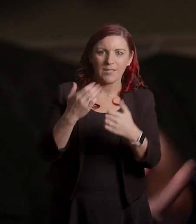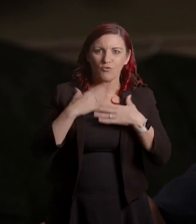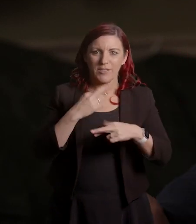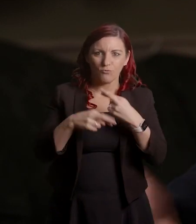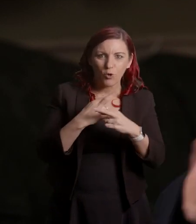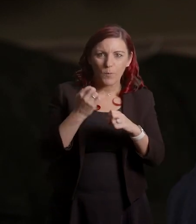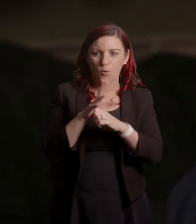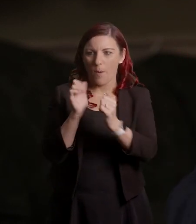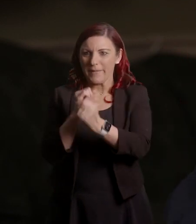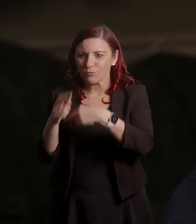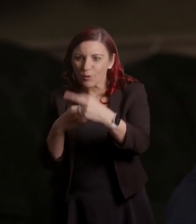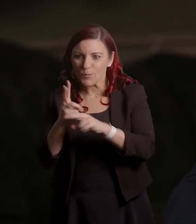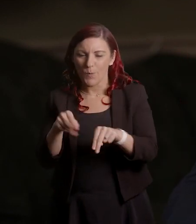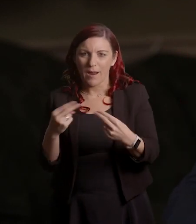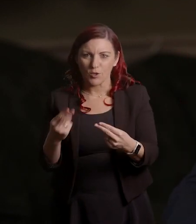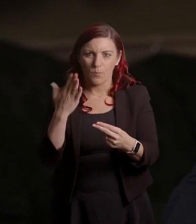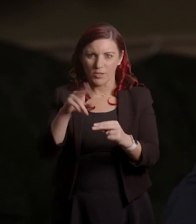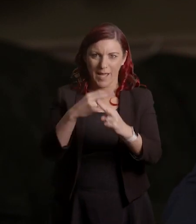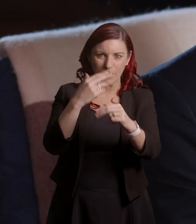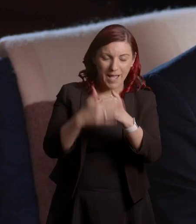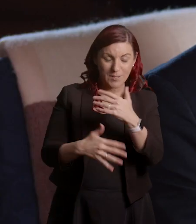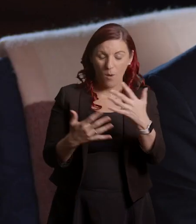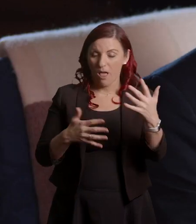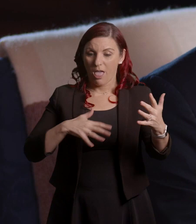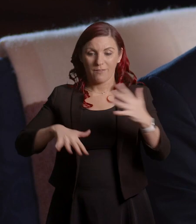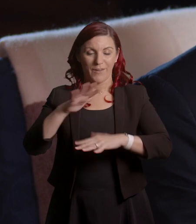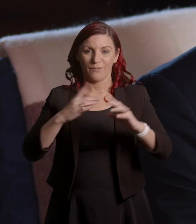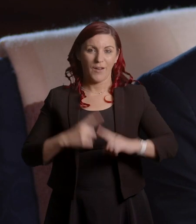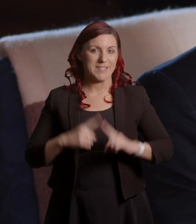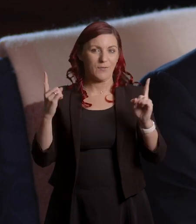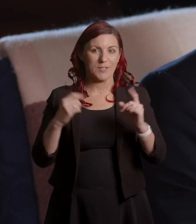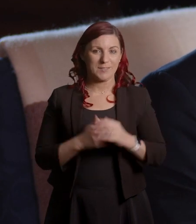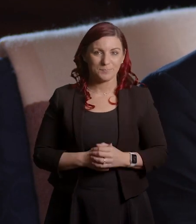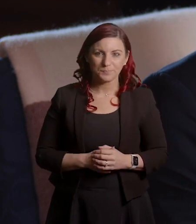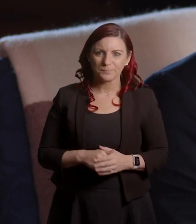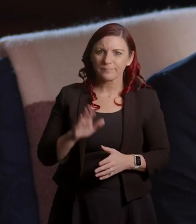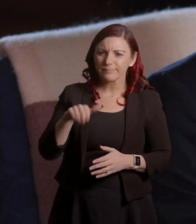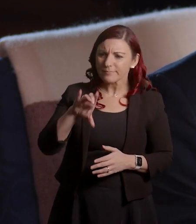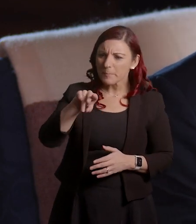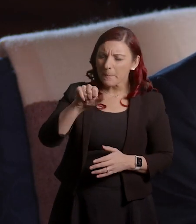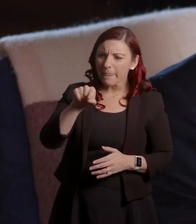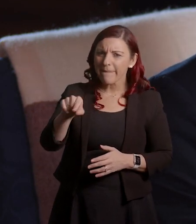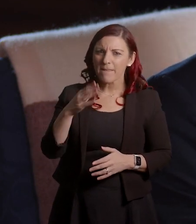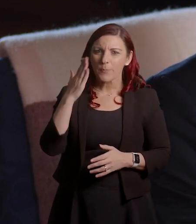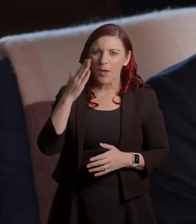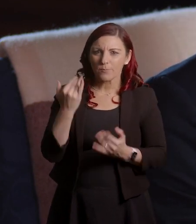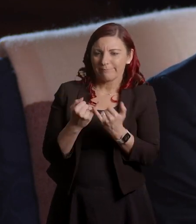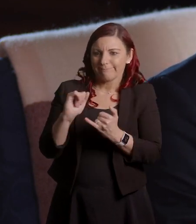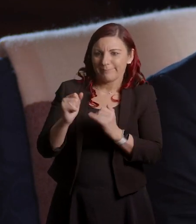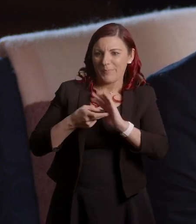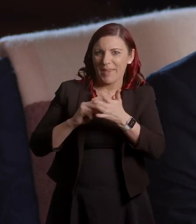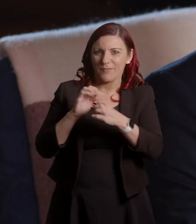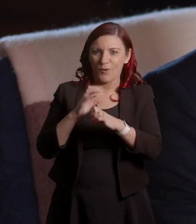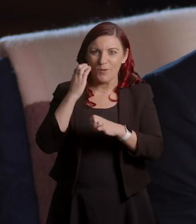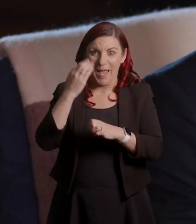dressing rooms and your meeting room facilities the same way as you did before. Ciara, we're only a couple of days away now from Christmas. What is the